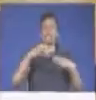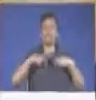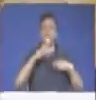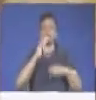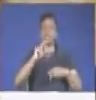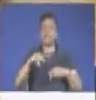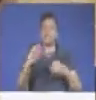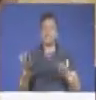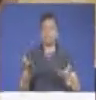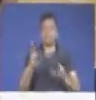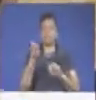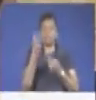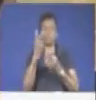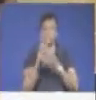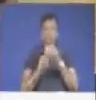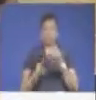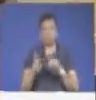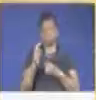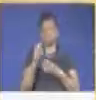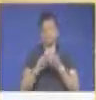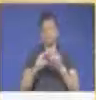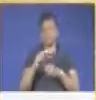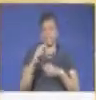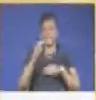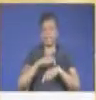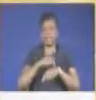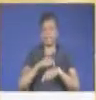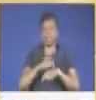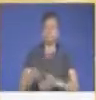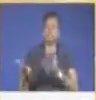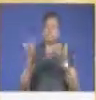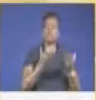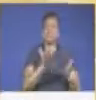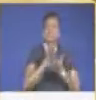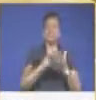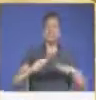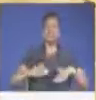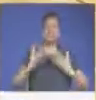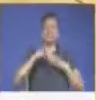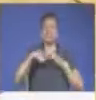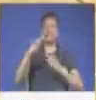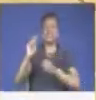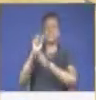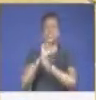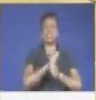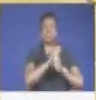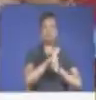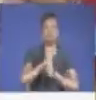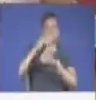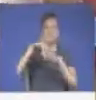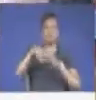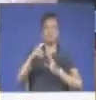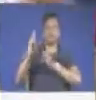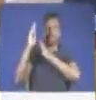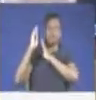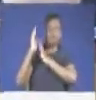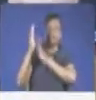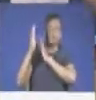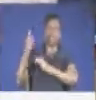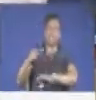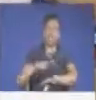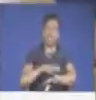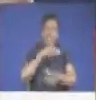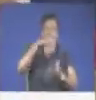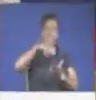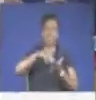visit. And we were looking for a way of bringing some youth into the sport in the Bahamas. We have a long-standing group of older